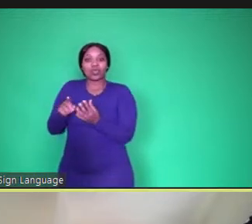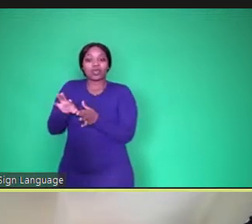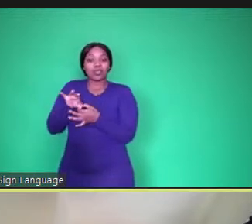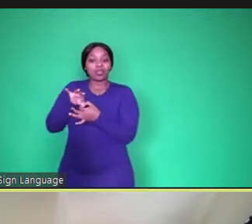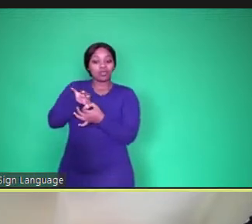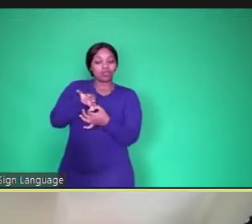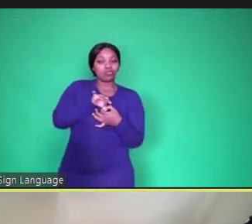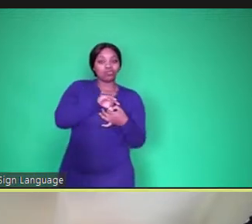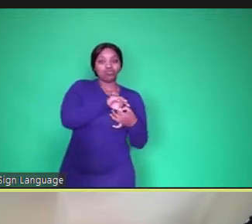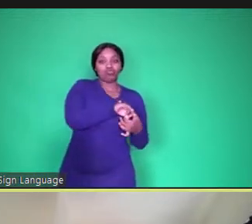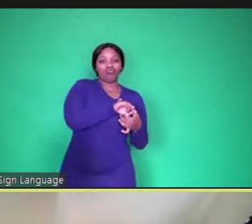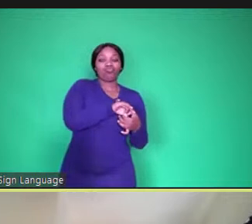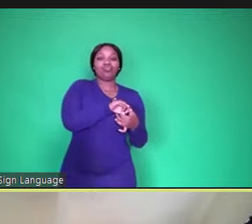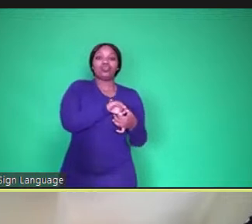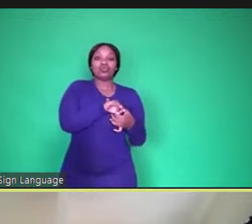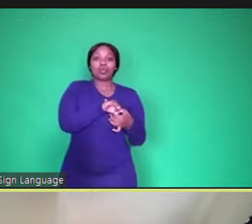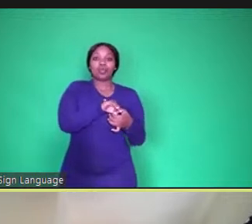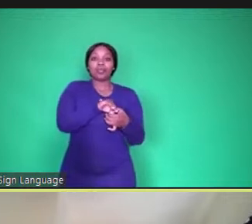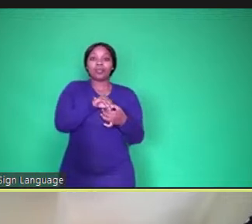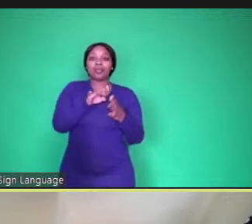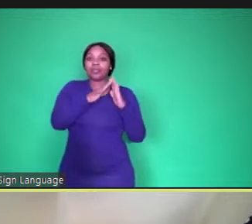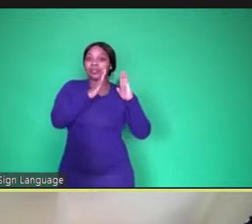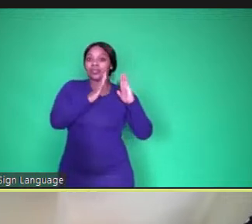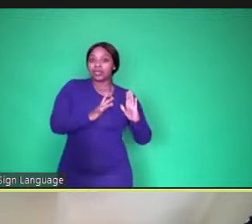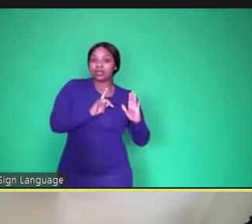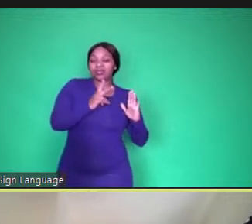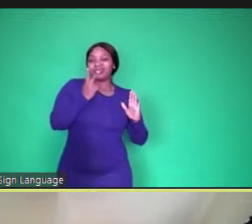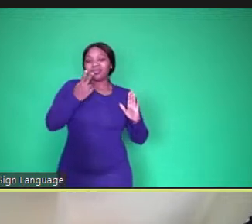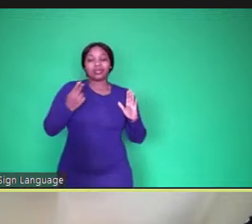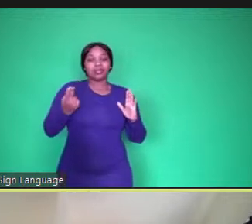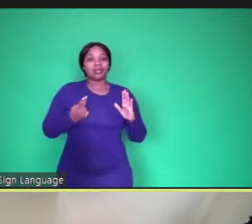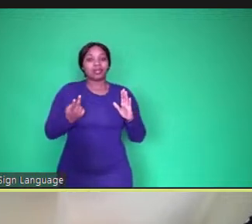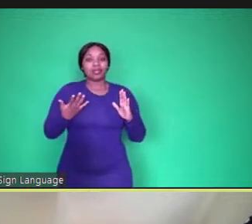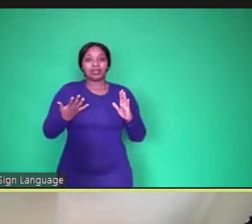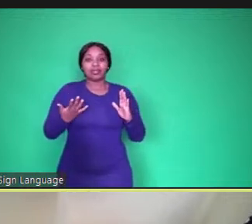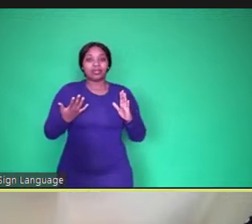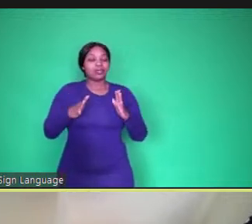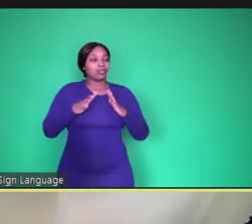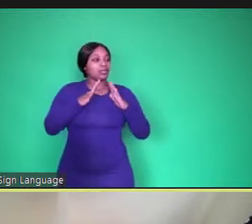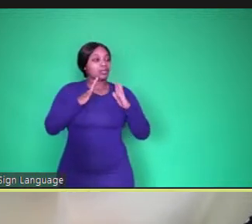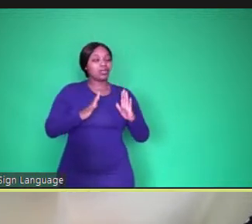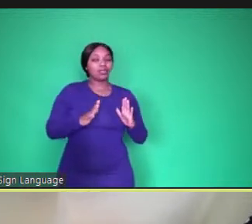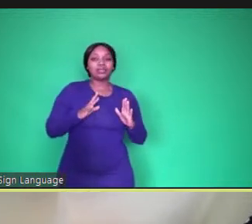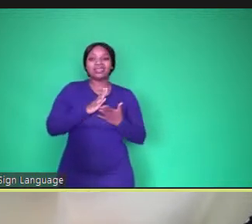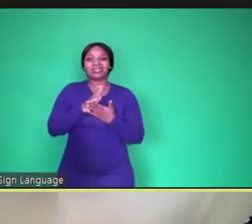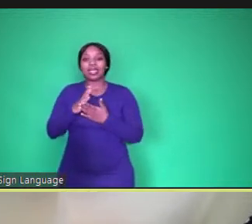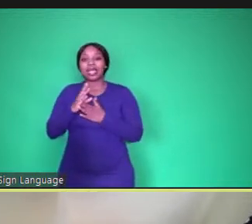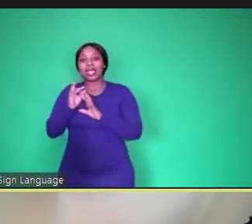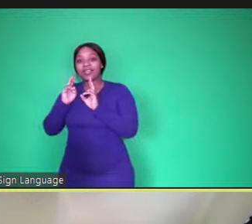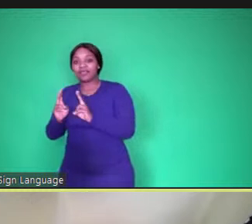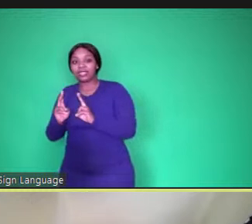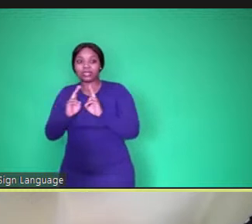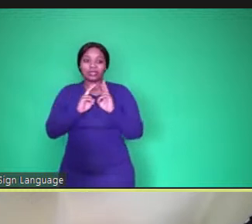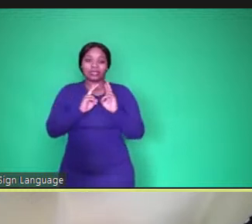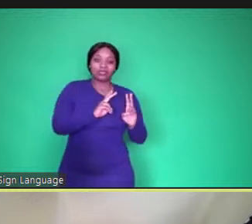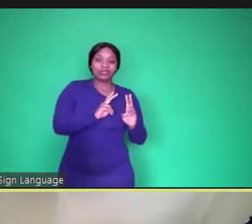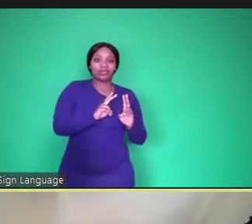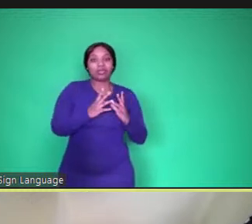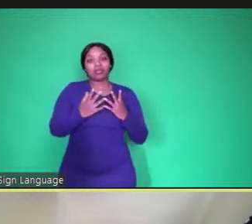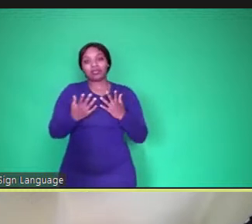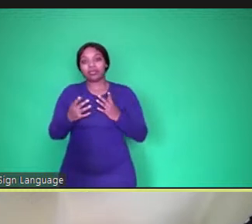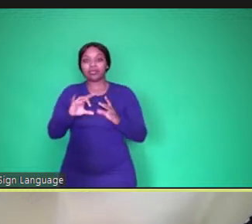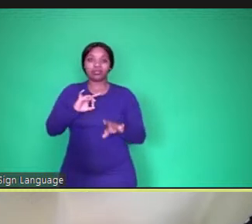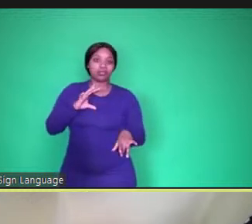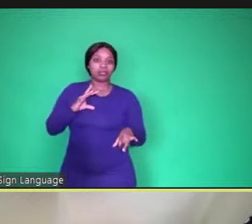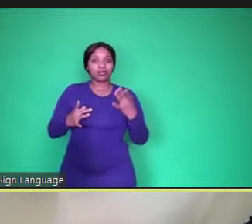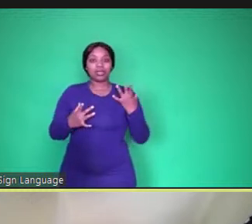the household is weak in terms of like household visits. They do visit rarely. Also, they eat more